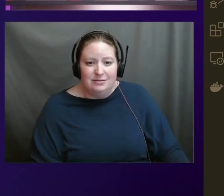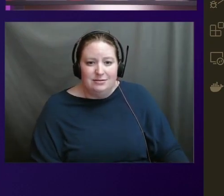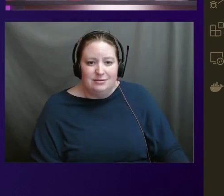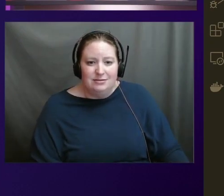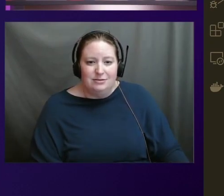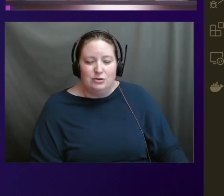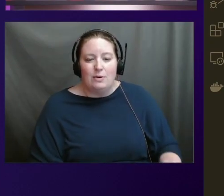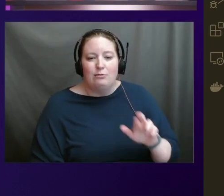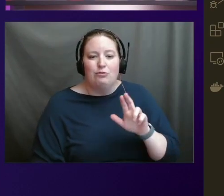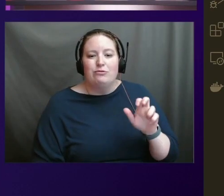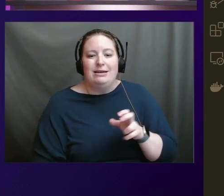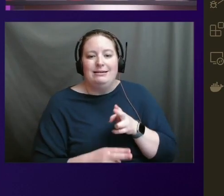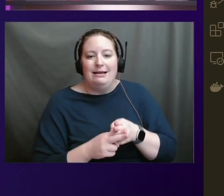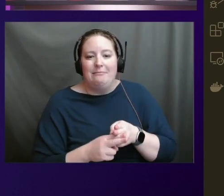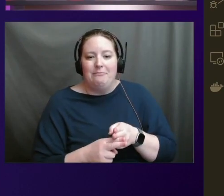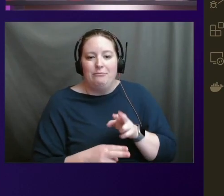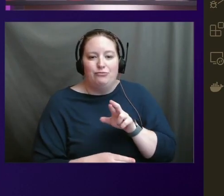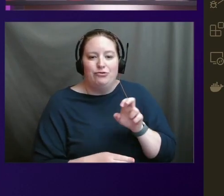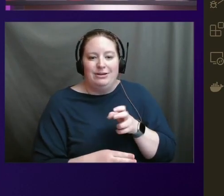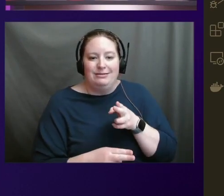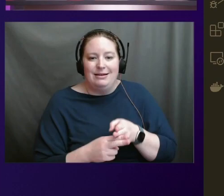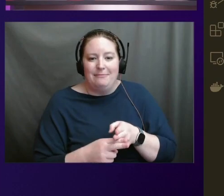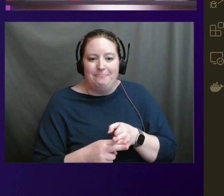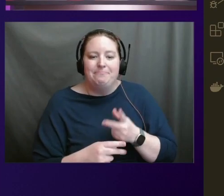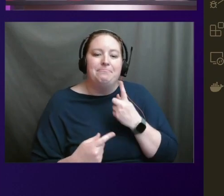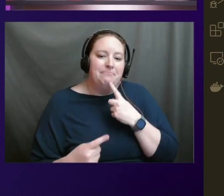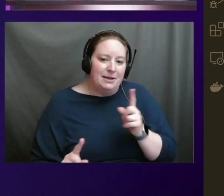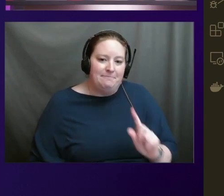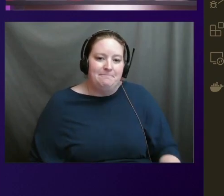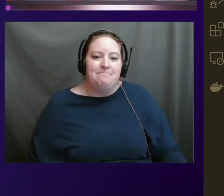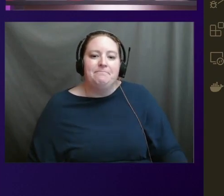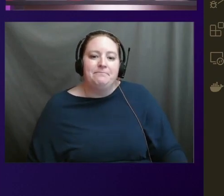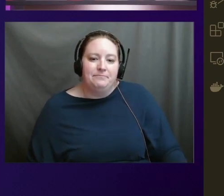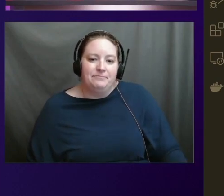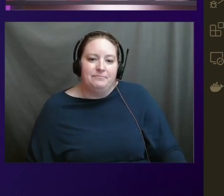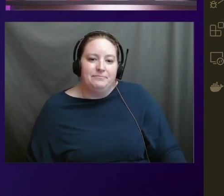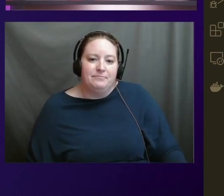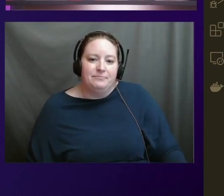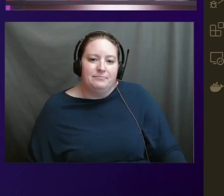rename this. There we go. All good.